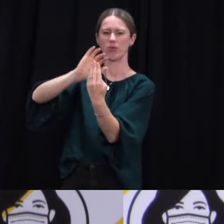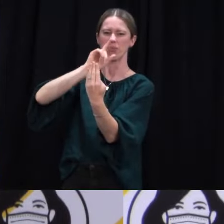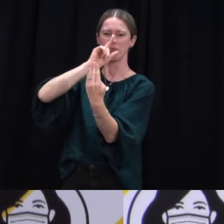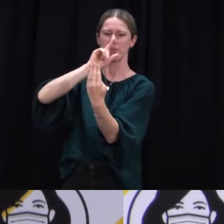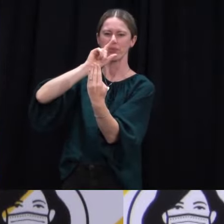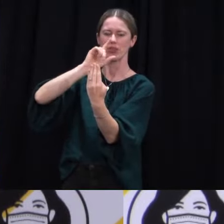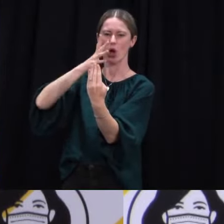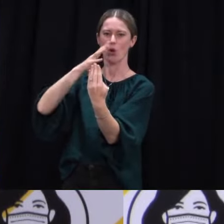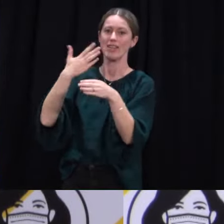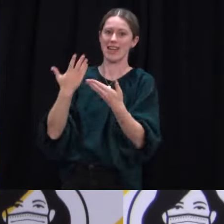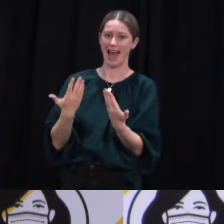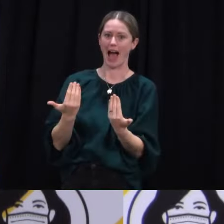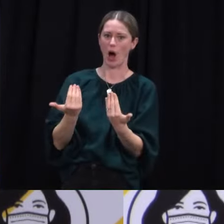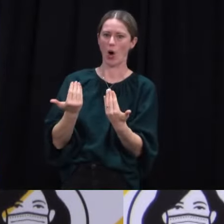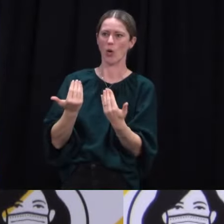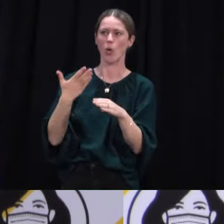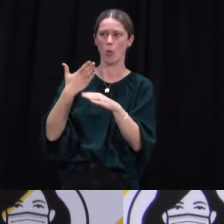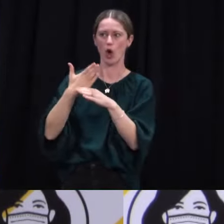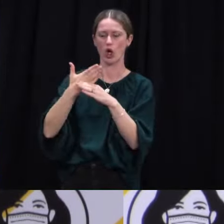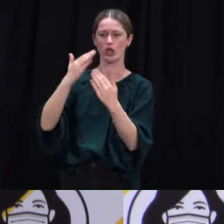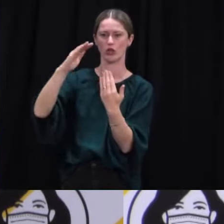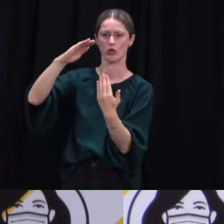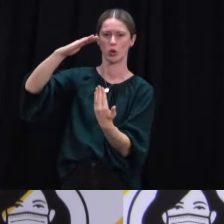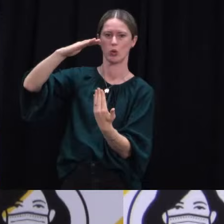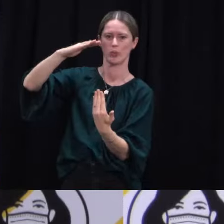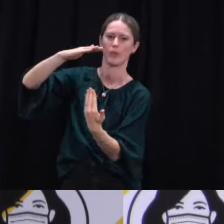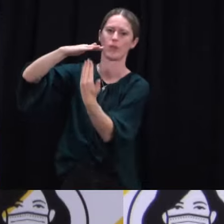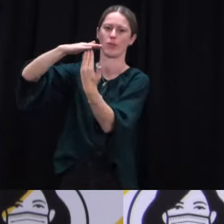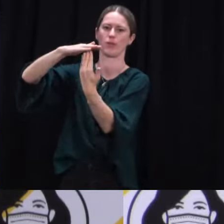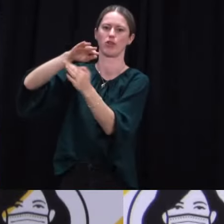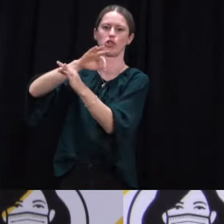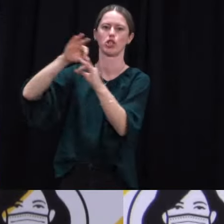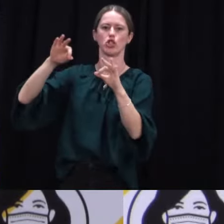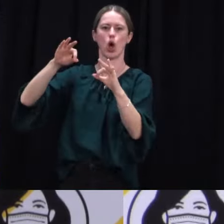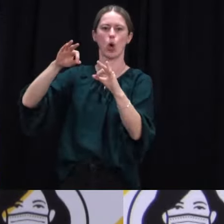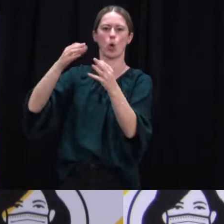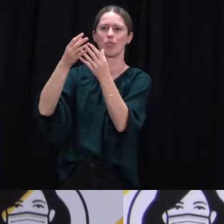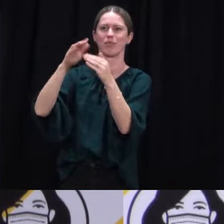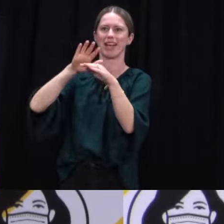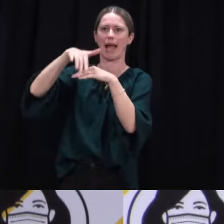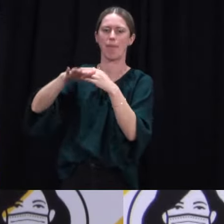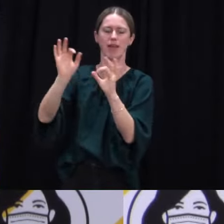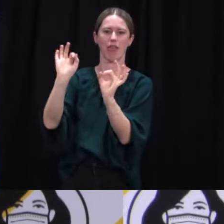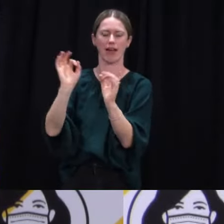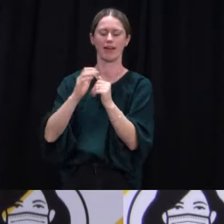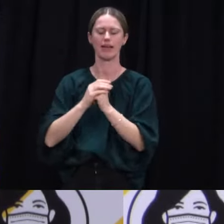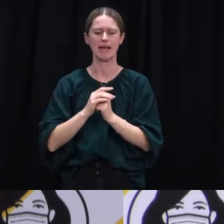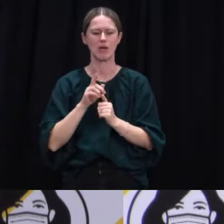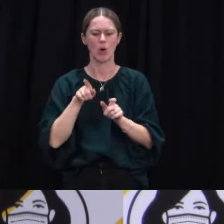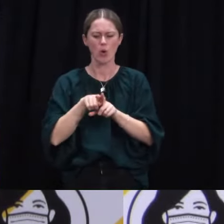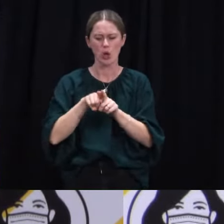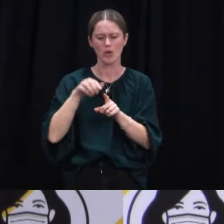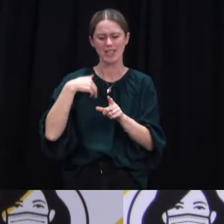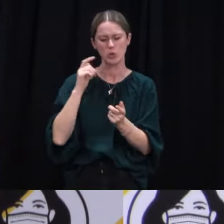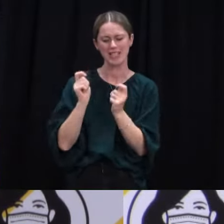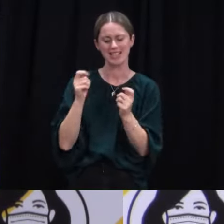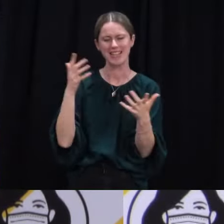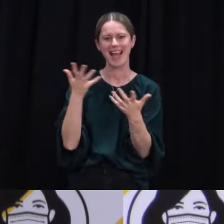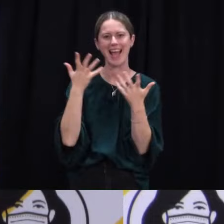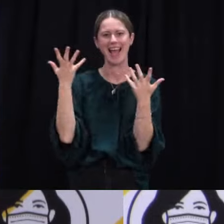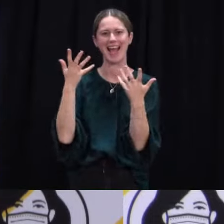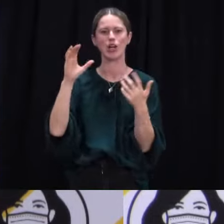completed tomorrow before anyone else goes into the Crown Plaza to close that gap off. What part of that, though, is then testing the air conditioning